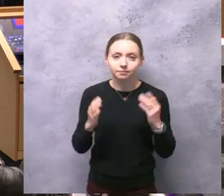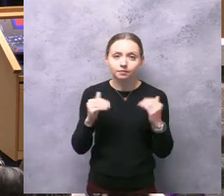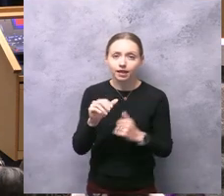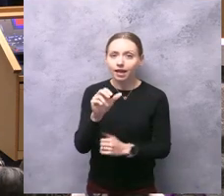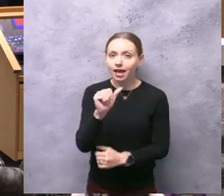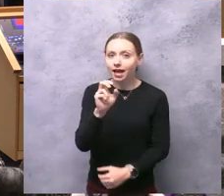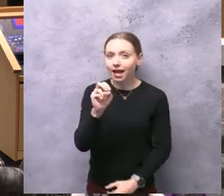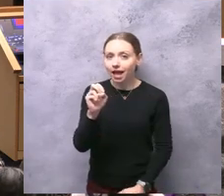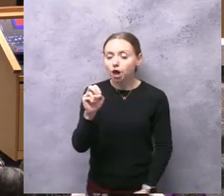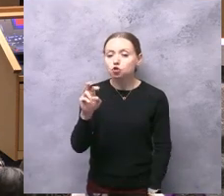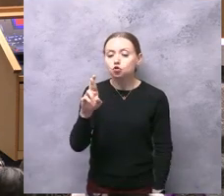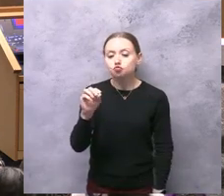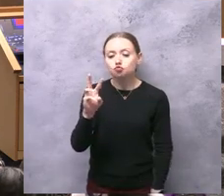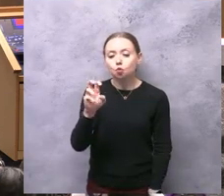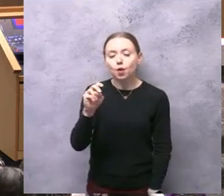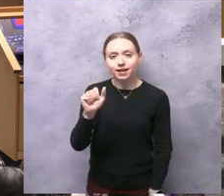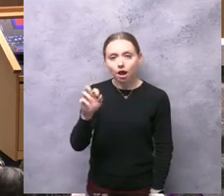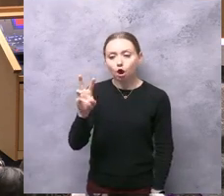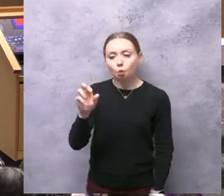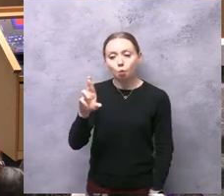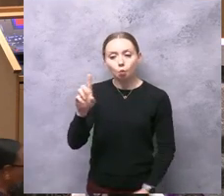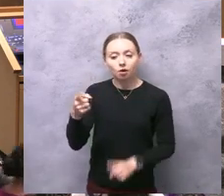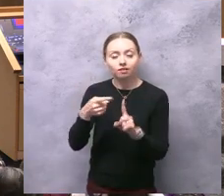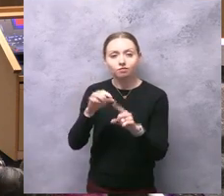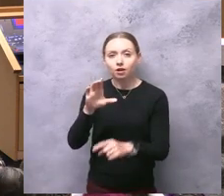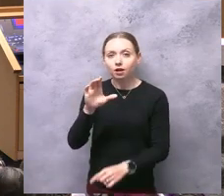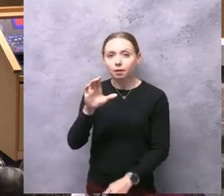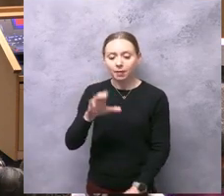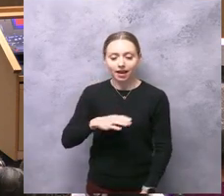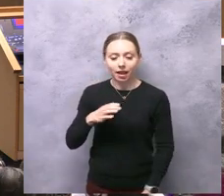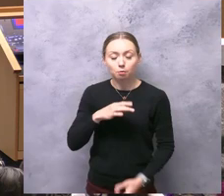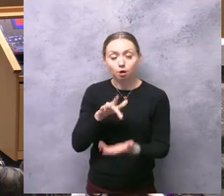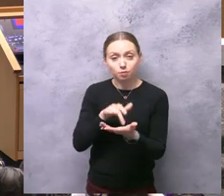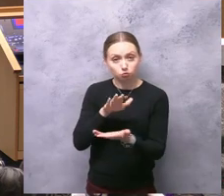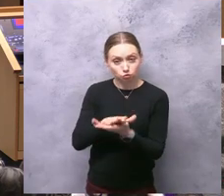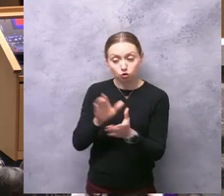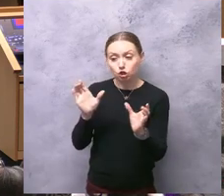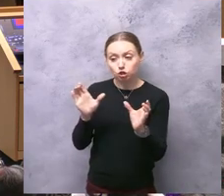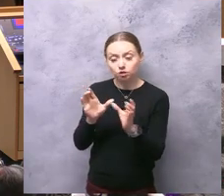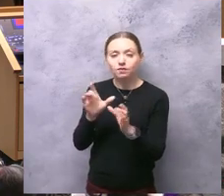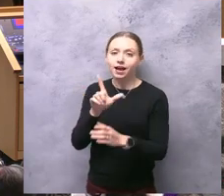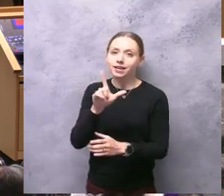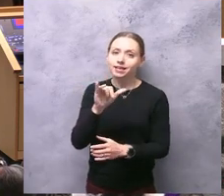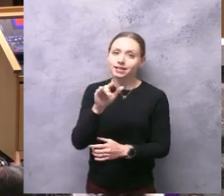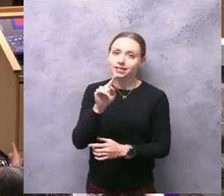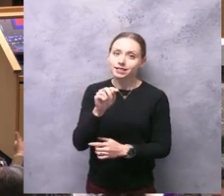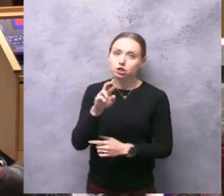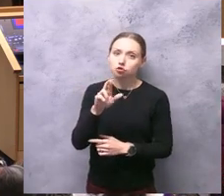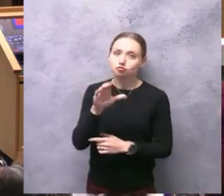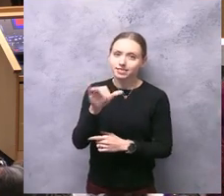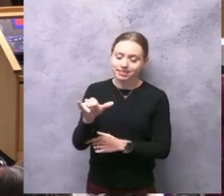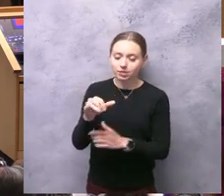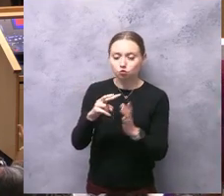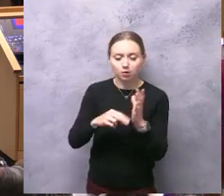And Rowena Ward from Campbell Middle School, certified in Literacy, Reading, Language Arts.